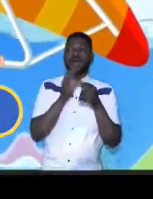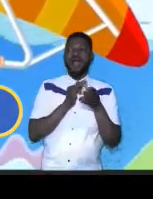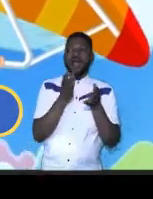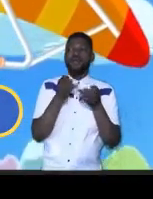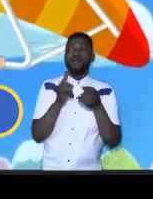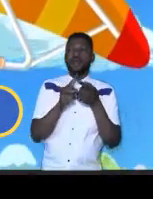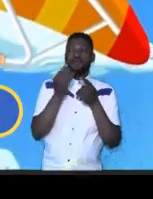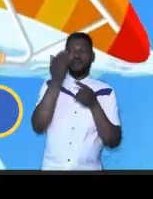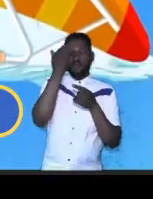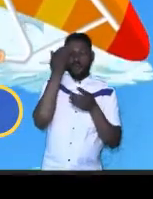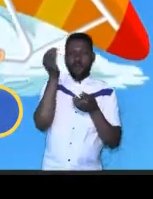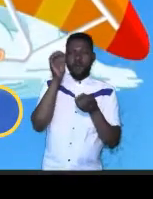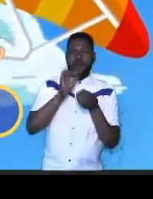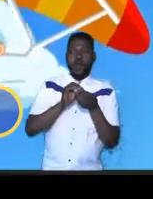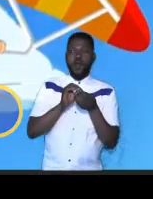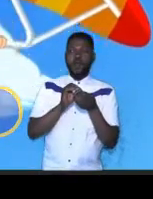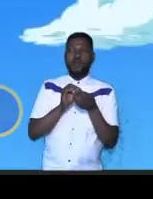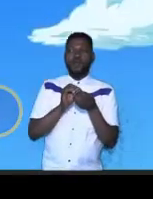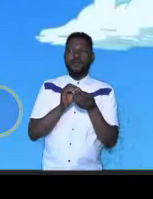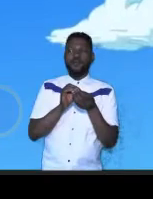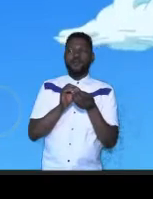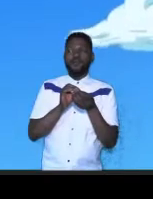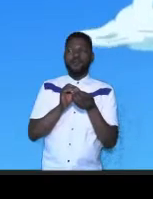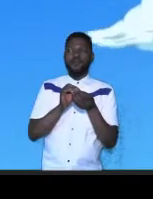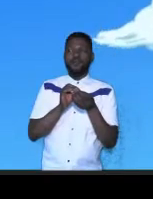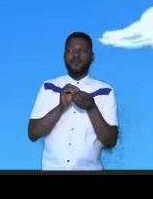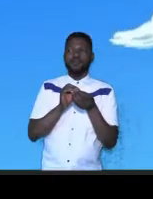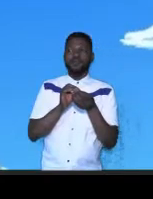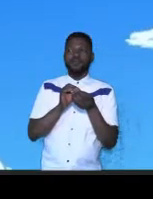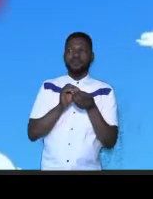Wow, I want to know more.